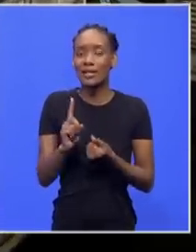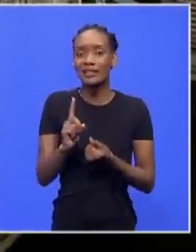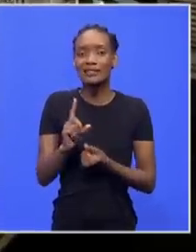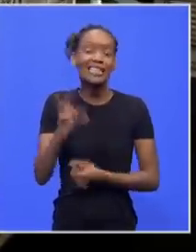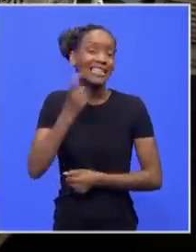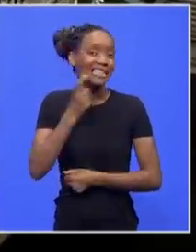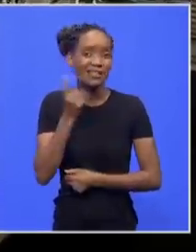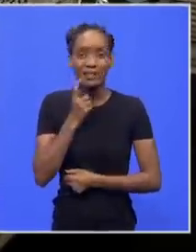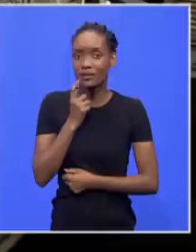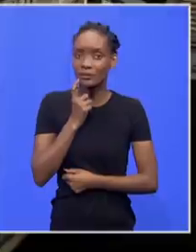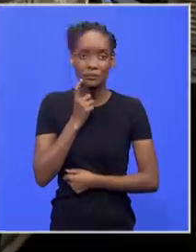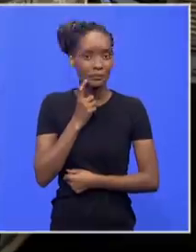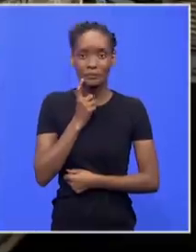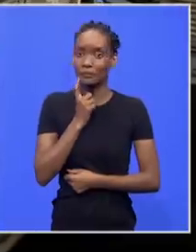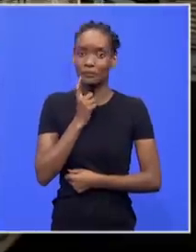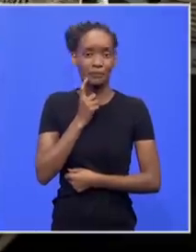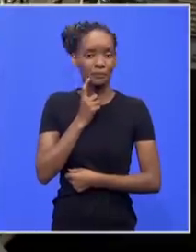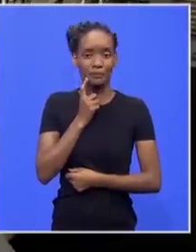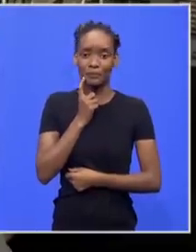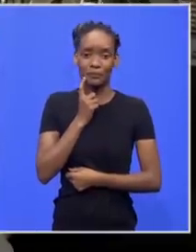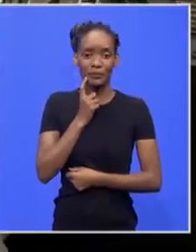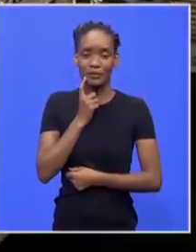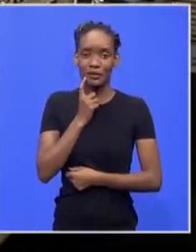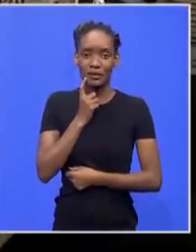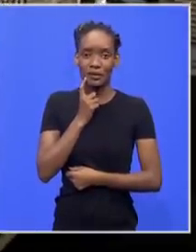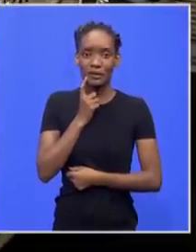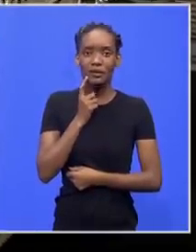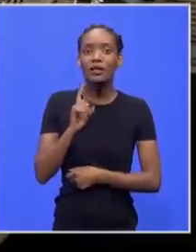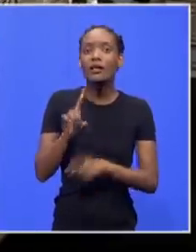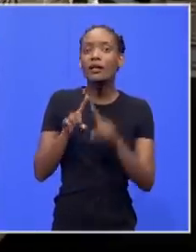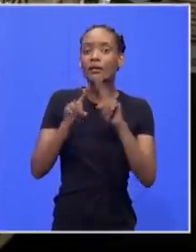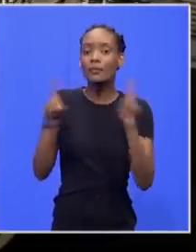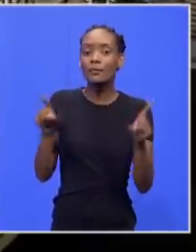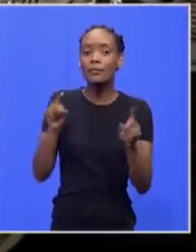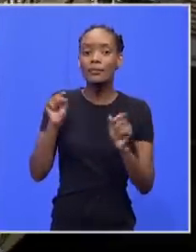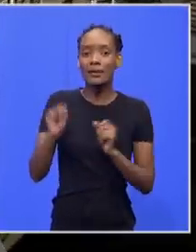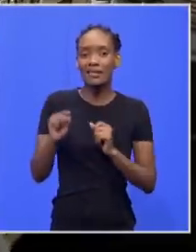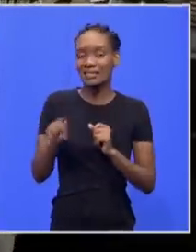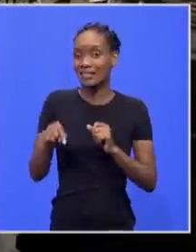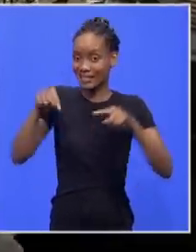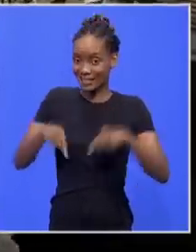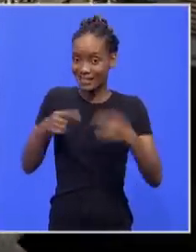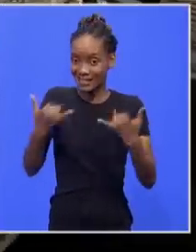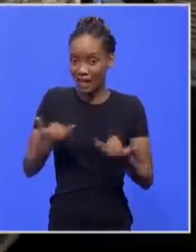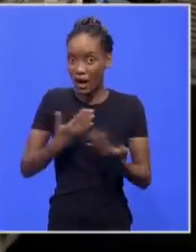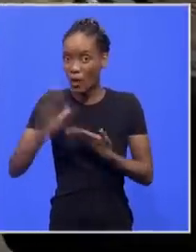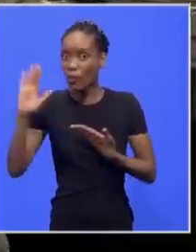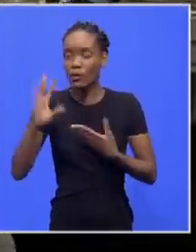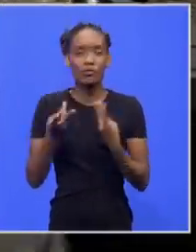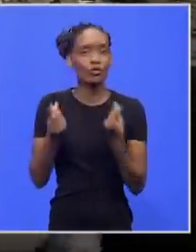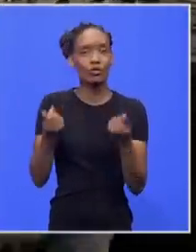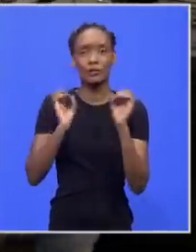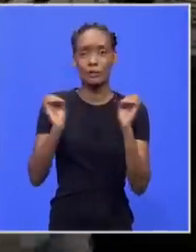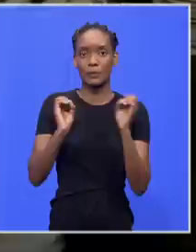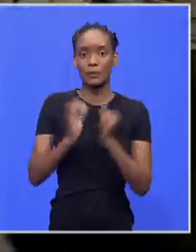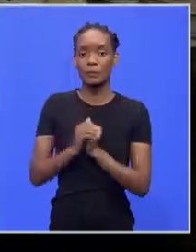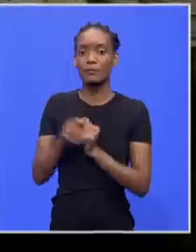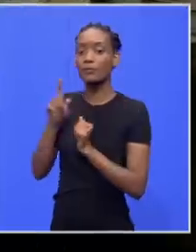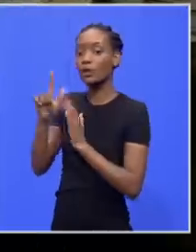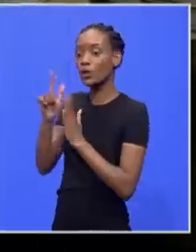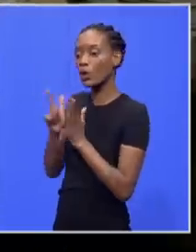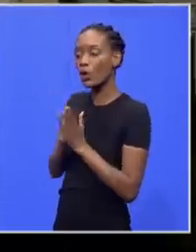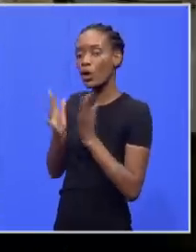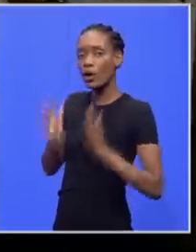and that there's a, you know, a screaming solution here. But this is definitely not the solution now. You are a lawyer for human